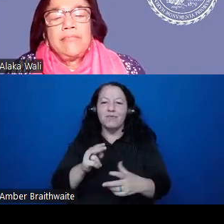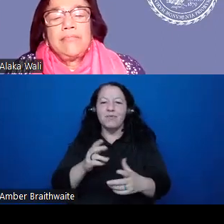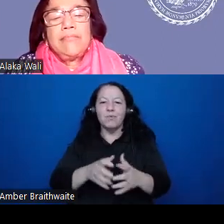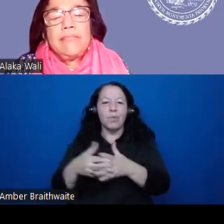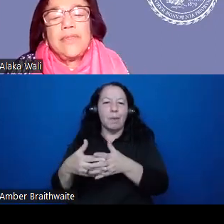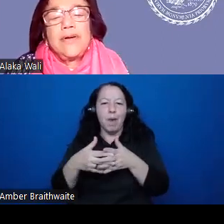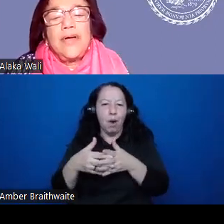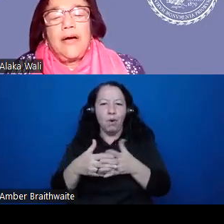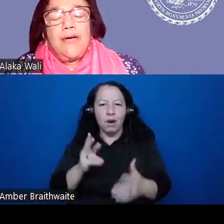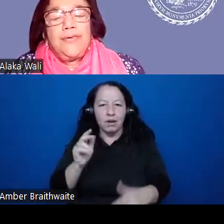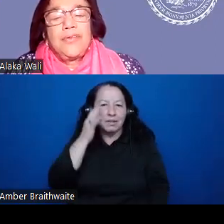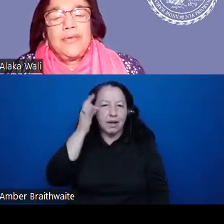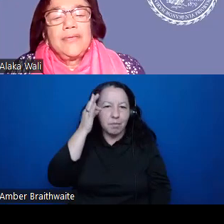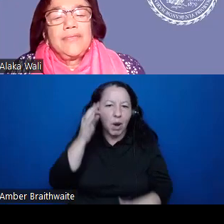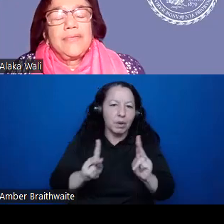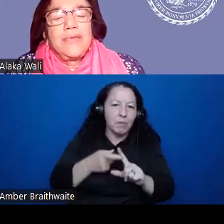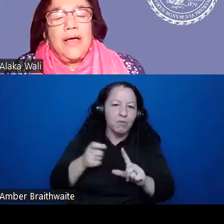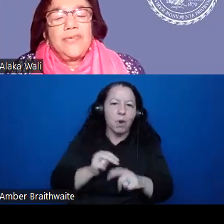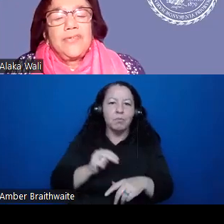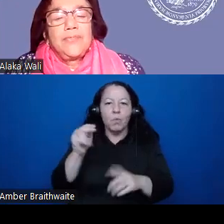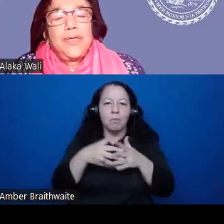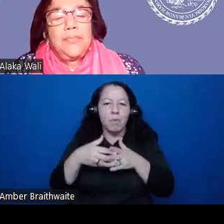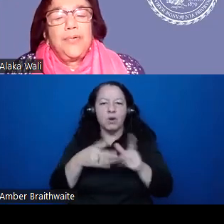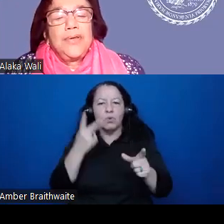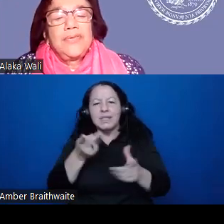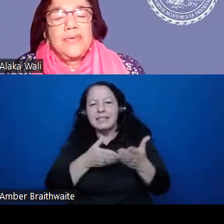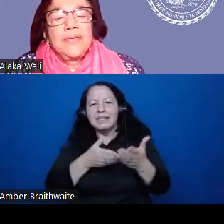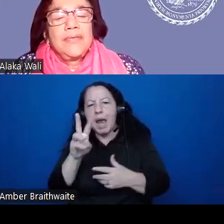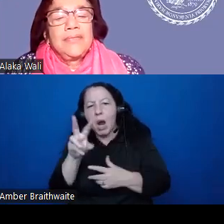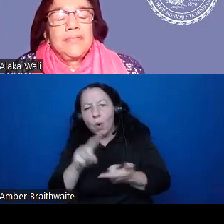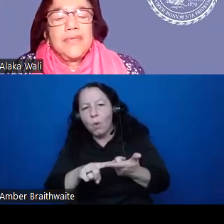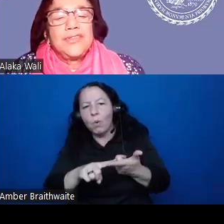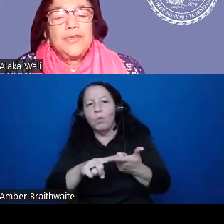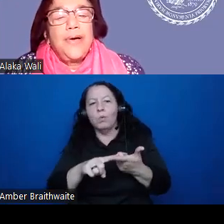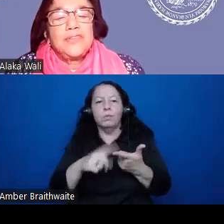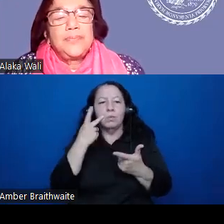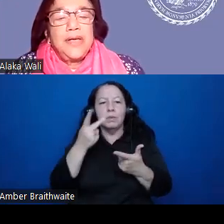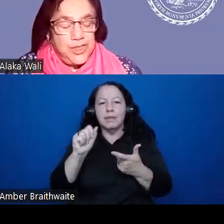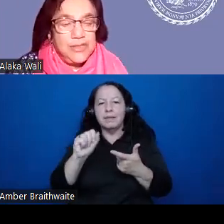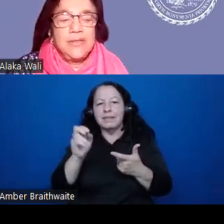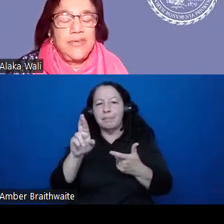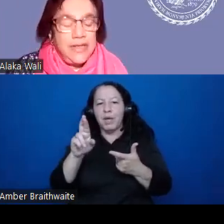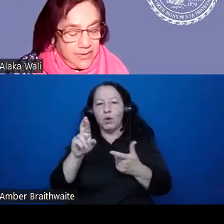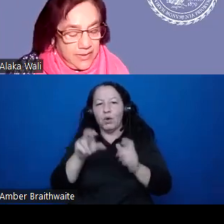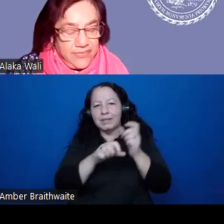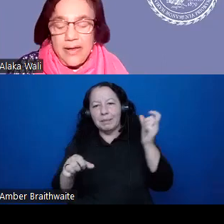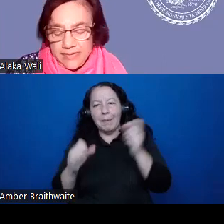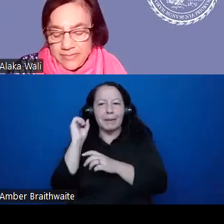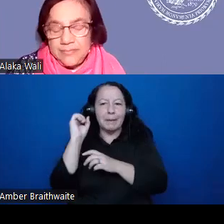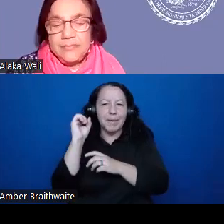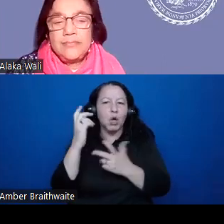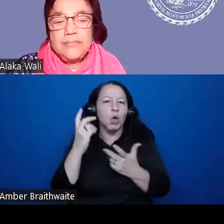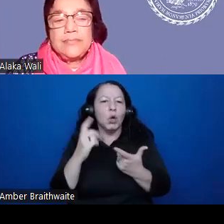some, there are arrows and spear points, and there's no explanation of any of